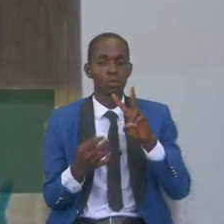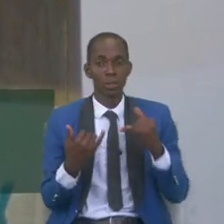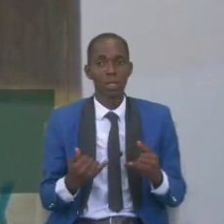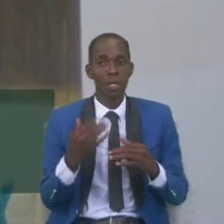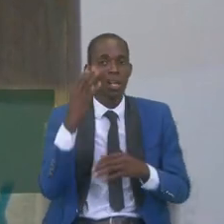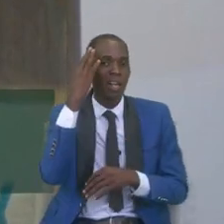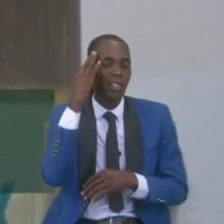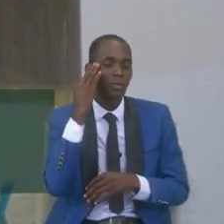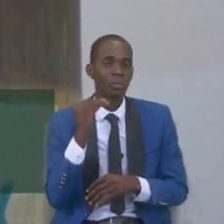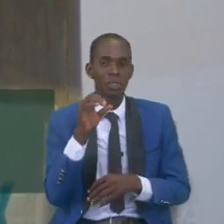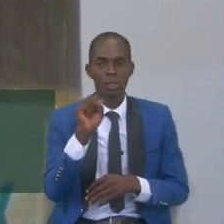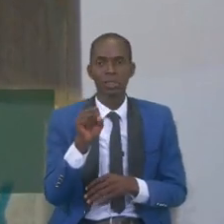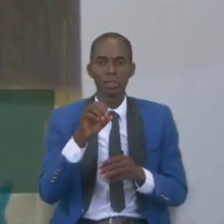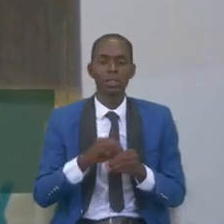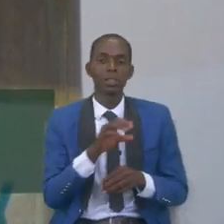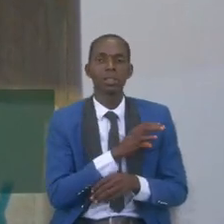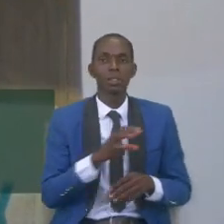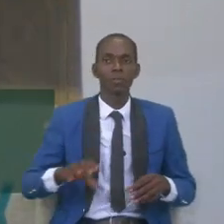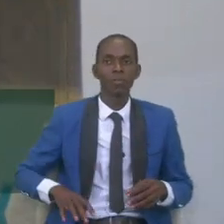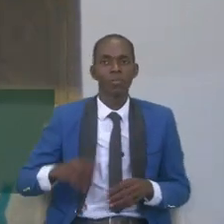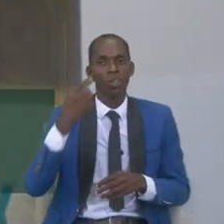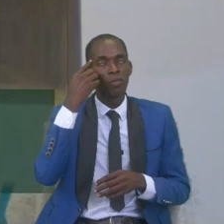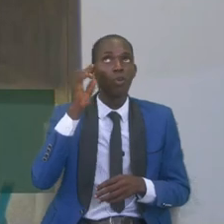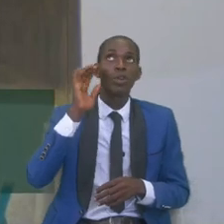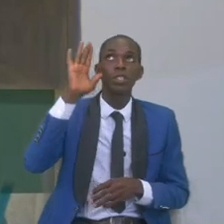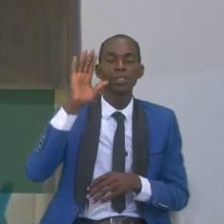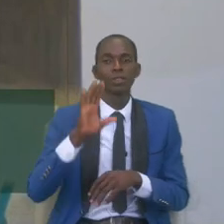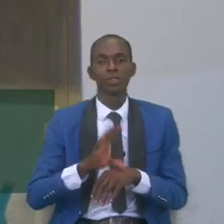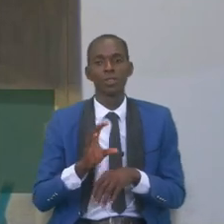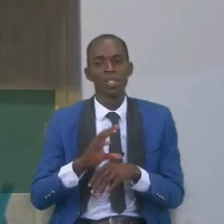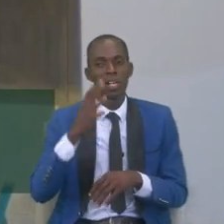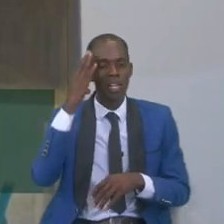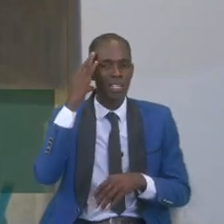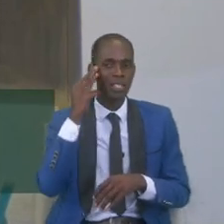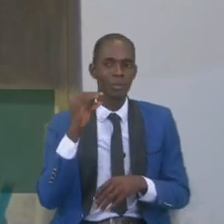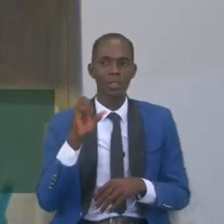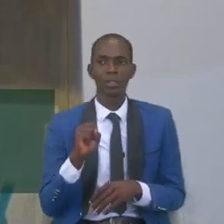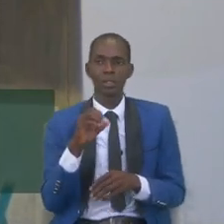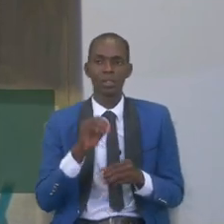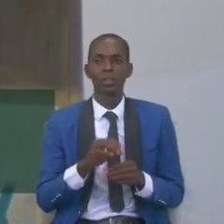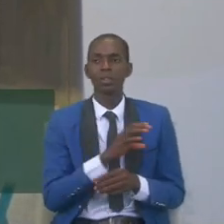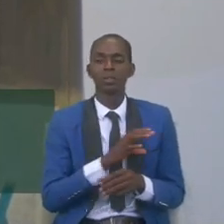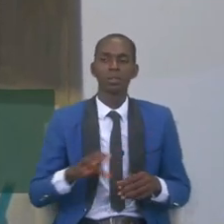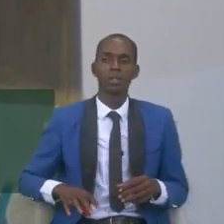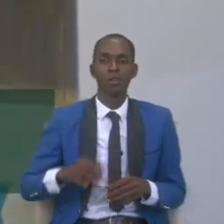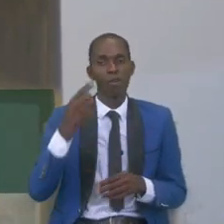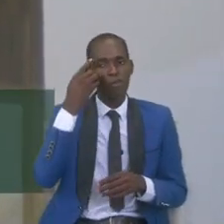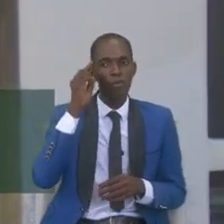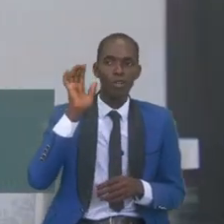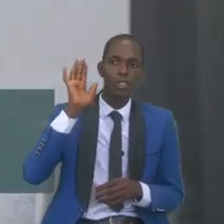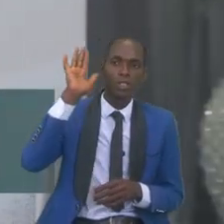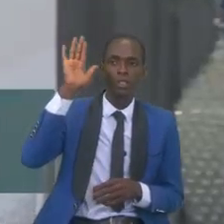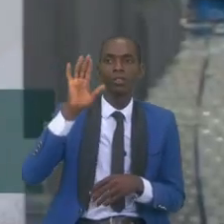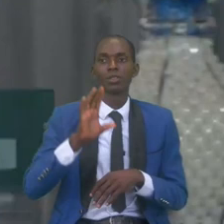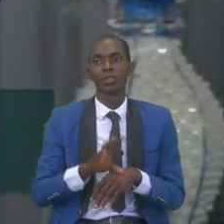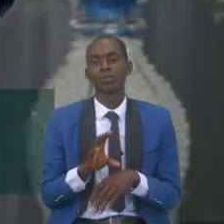in Christ for his church. Experiences in Christ for his